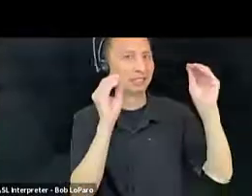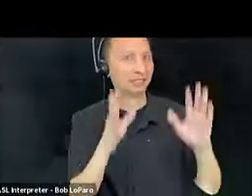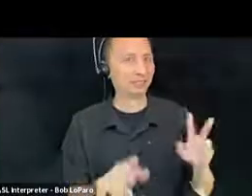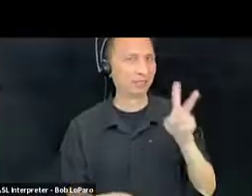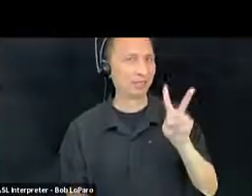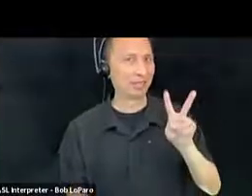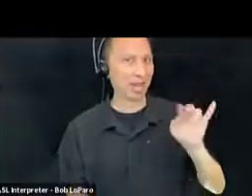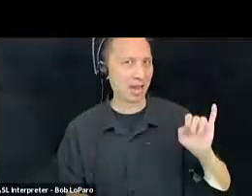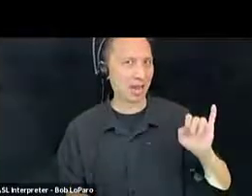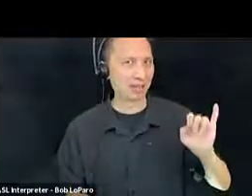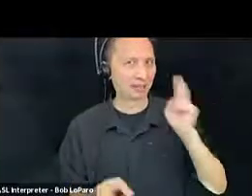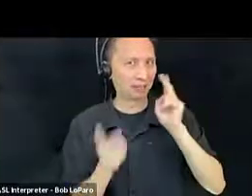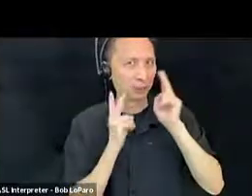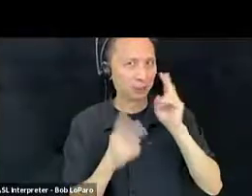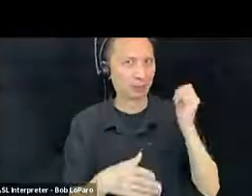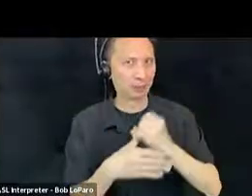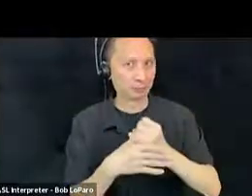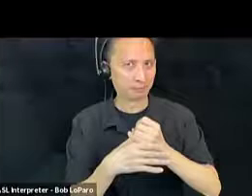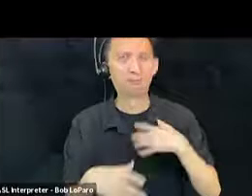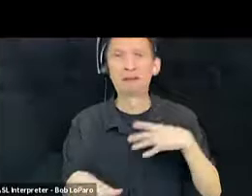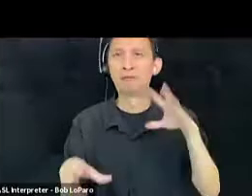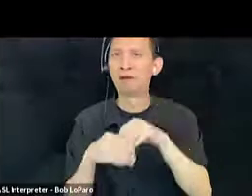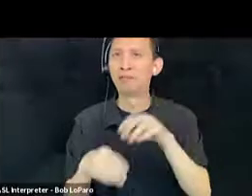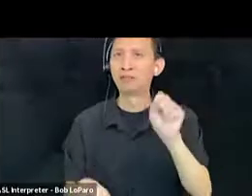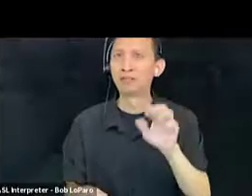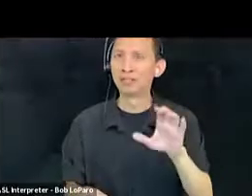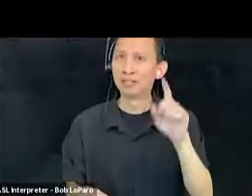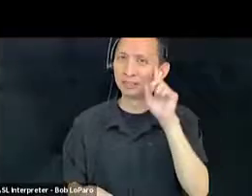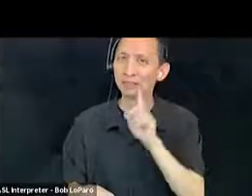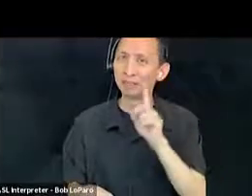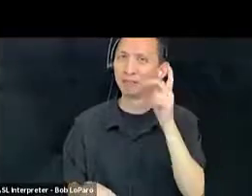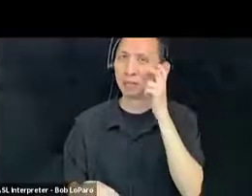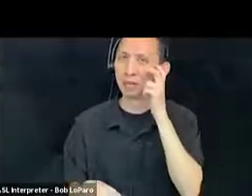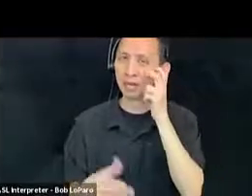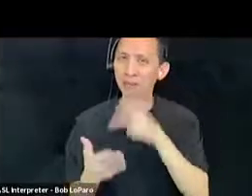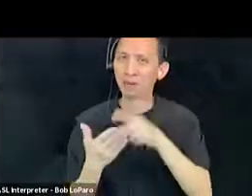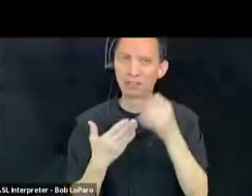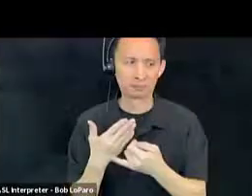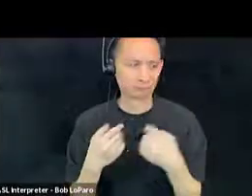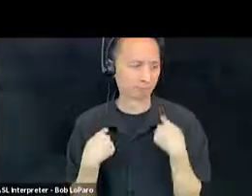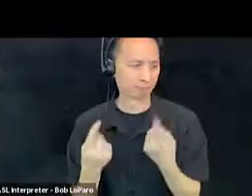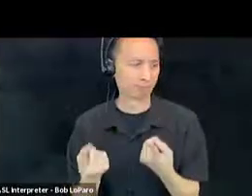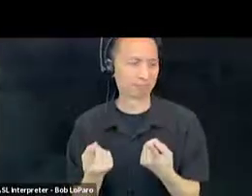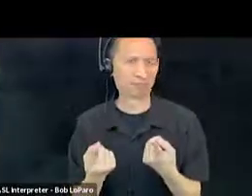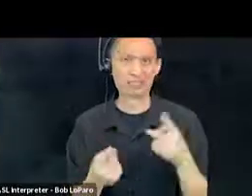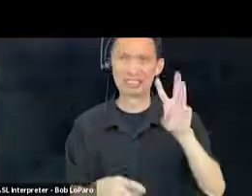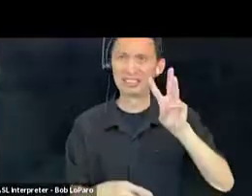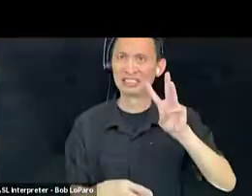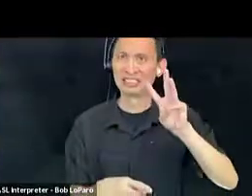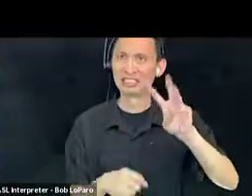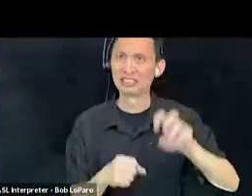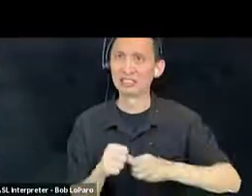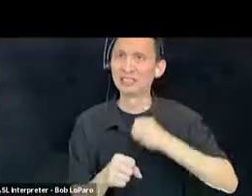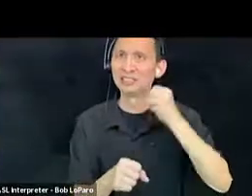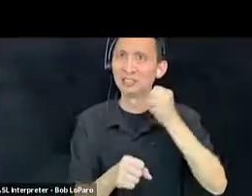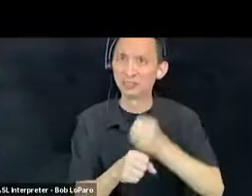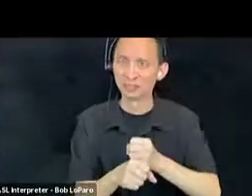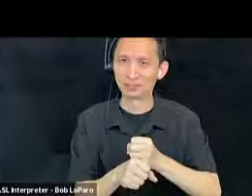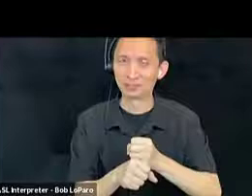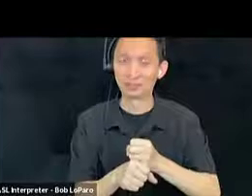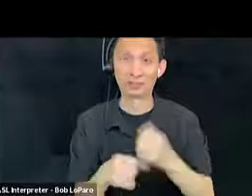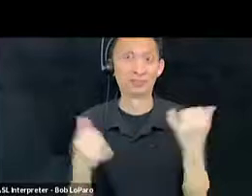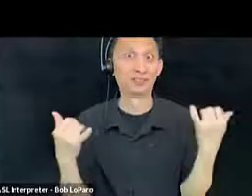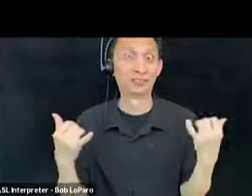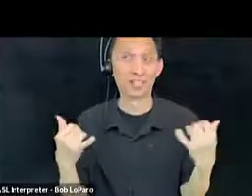technical assistant for the South Carolina DeafBlind Project for the last six years. I've got a lot of information to share today.